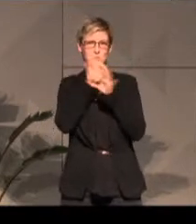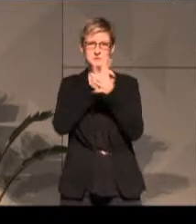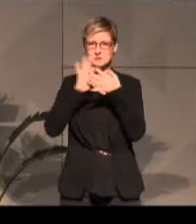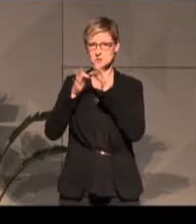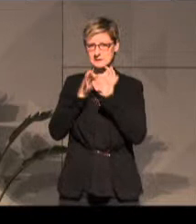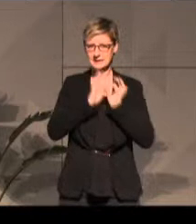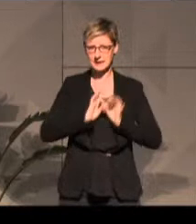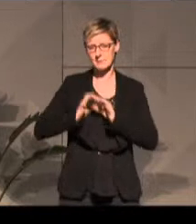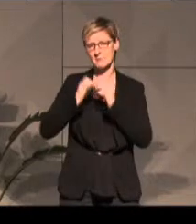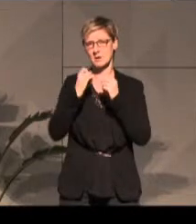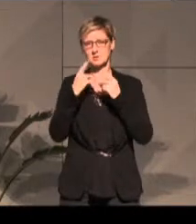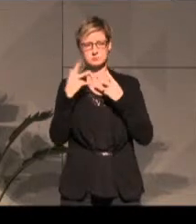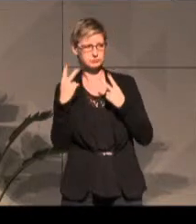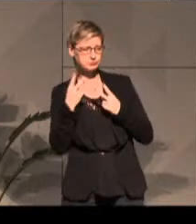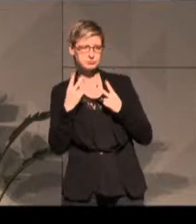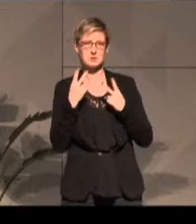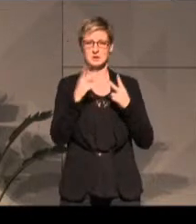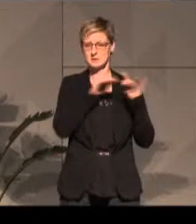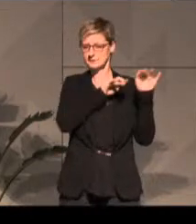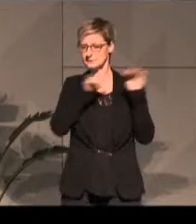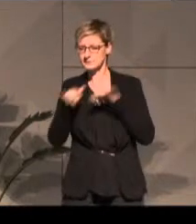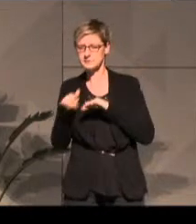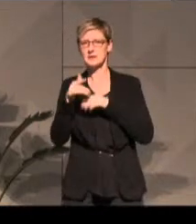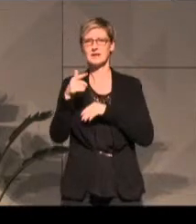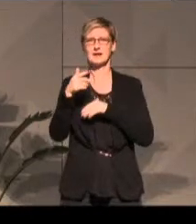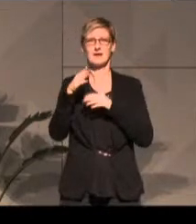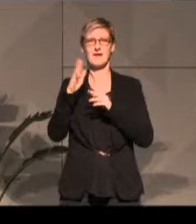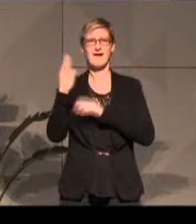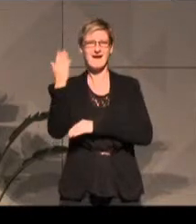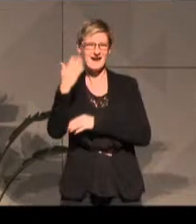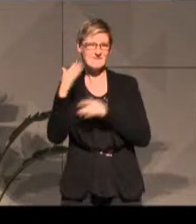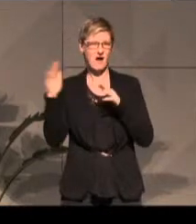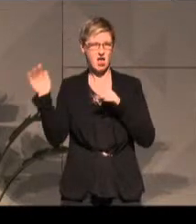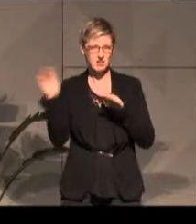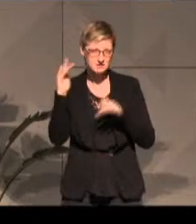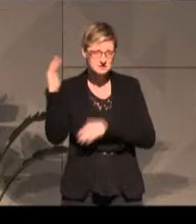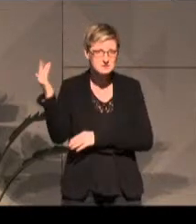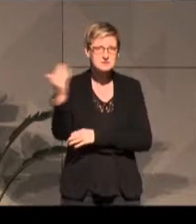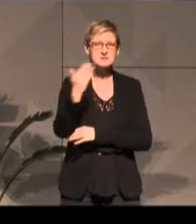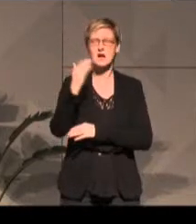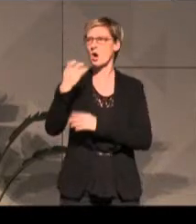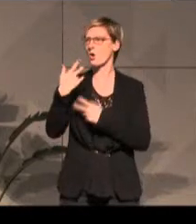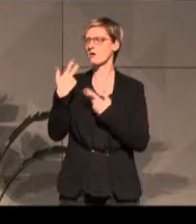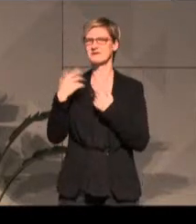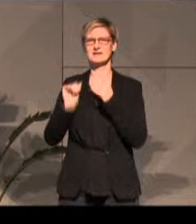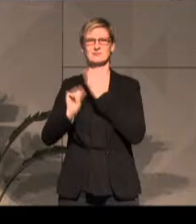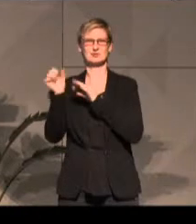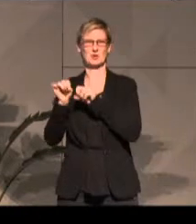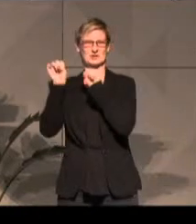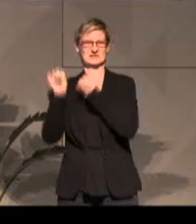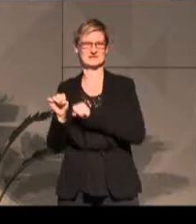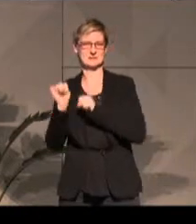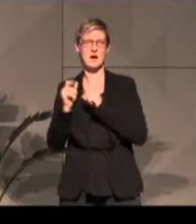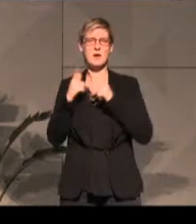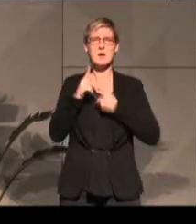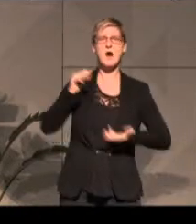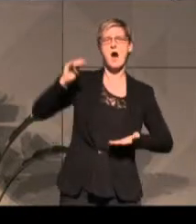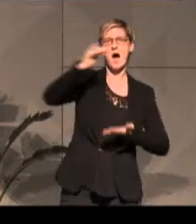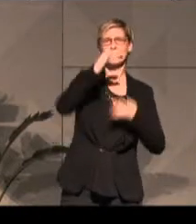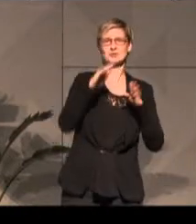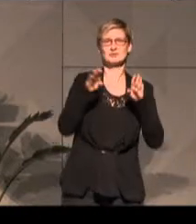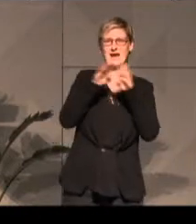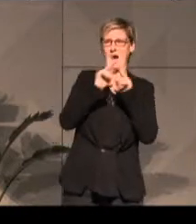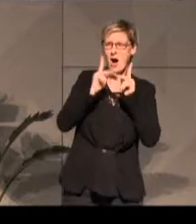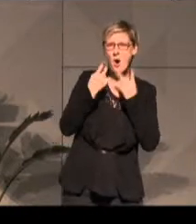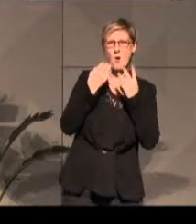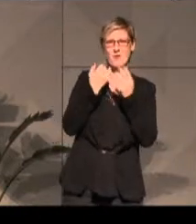unique ecosystem. Just like the tropical rainforest, most people are more aware of the fact that